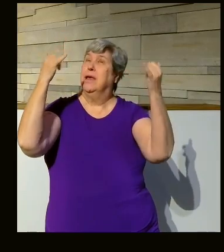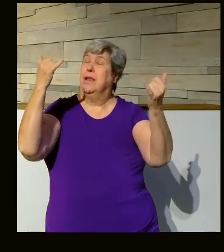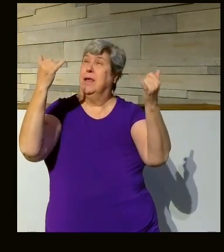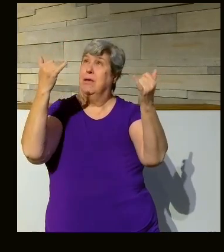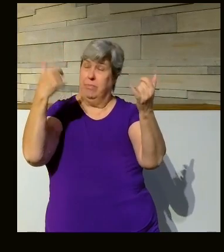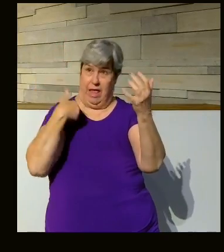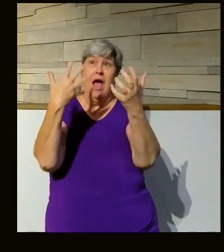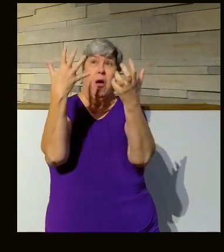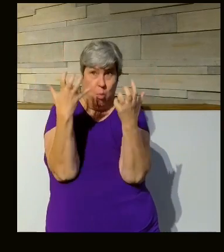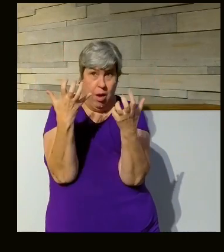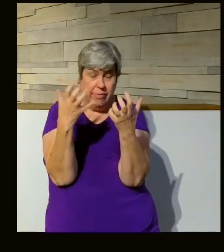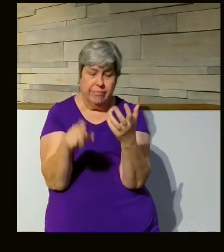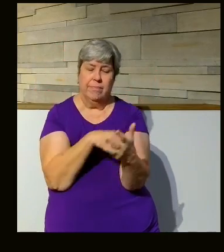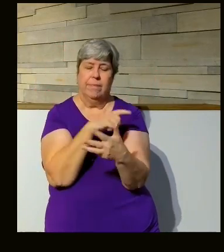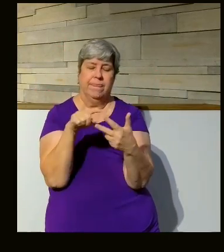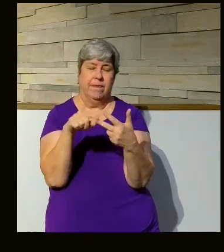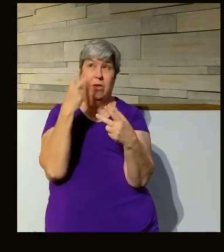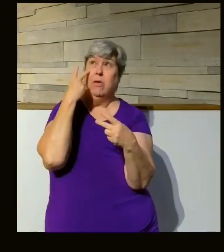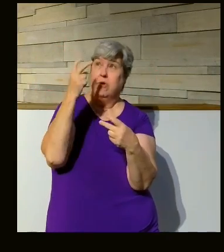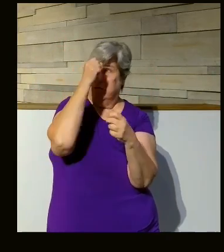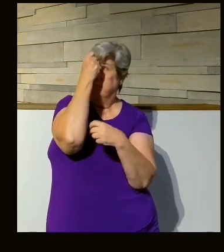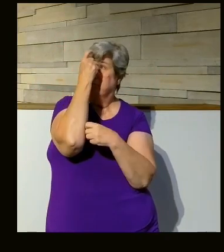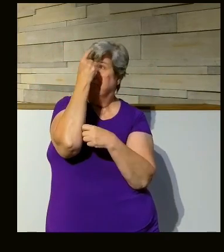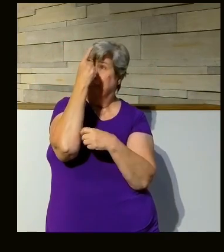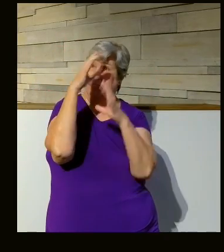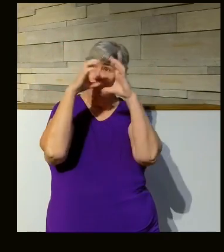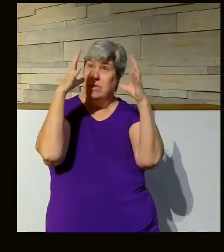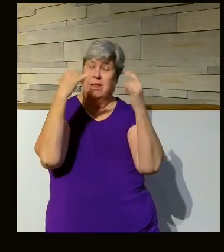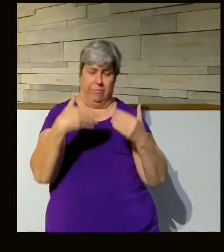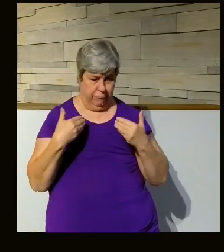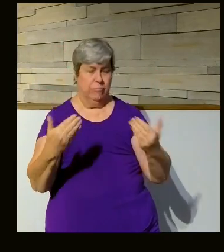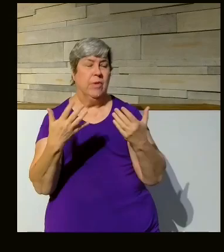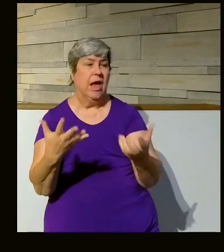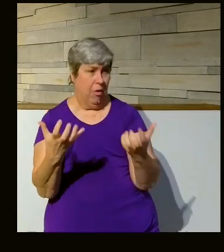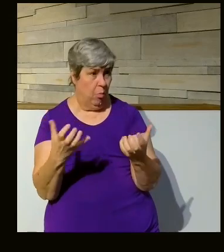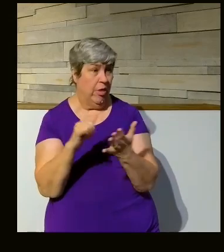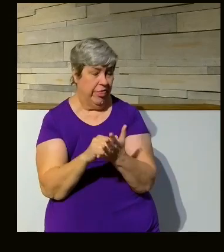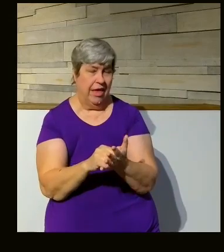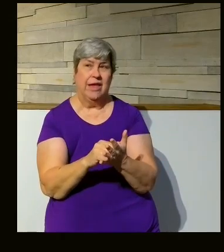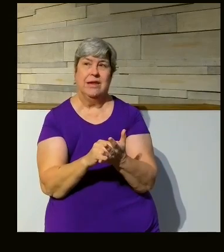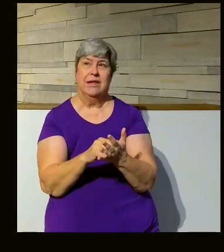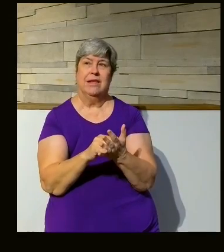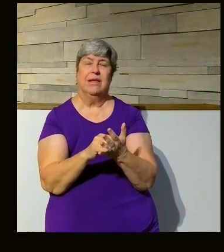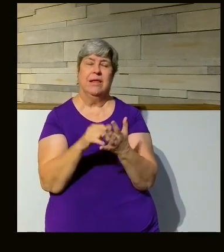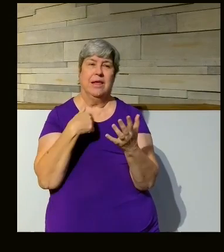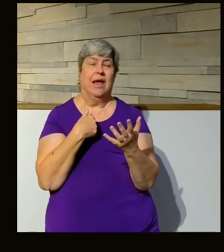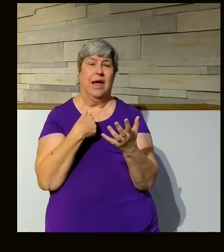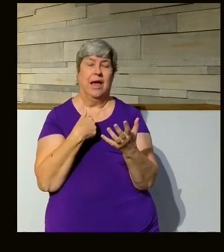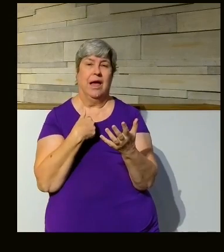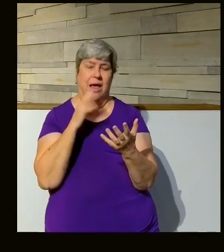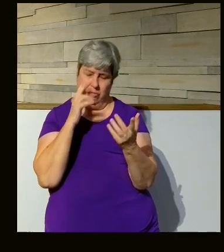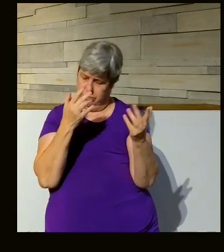I want it. That's the next step. Once we see it and understand it, now we've got to move on. Now I want it. I'm going